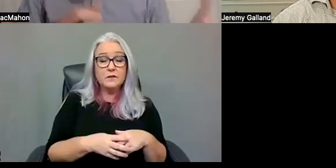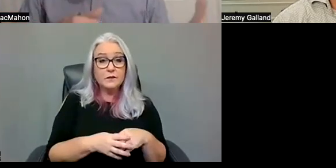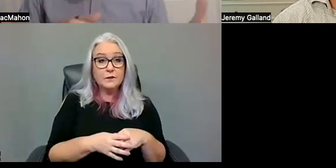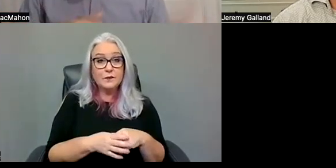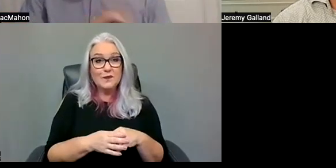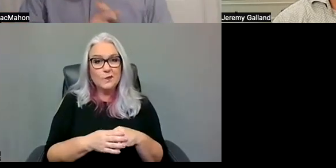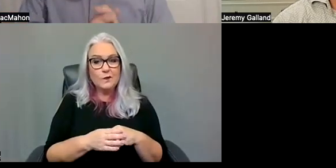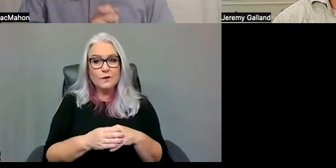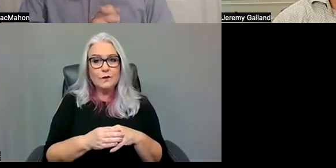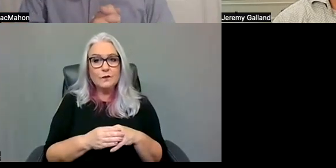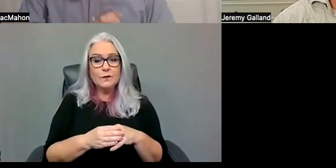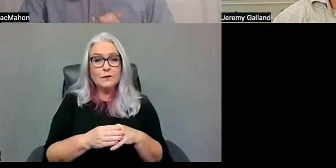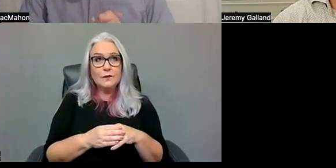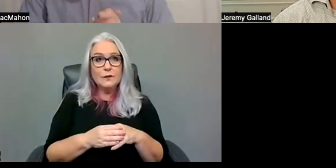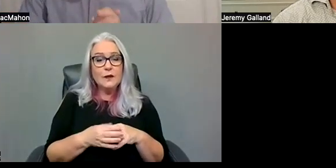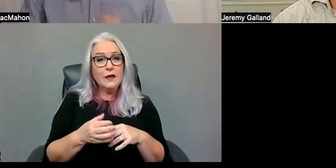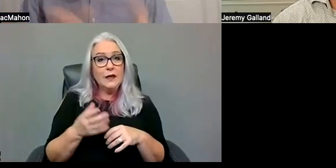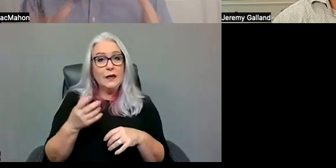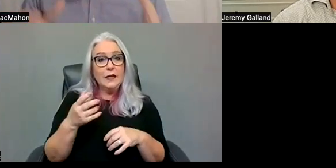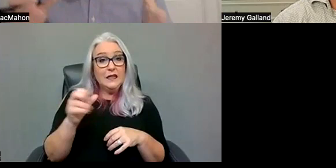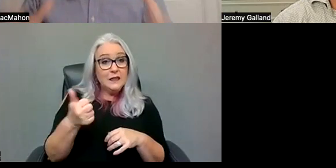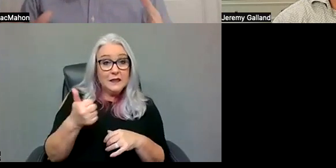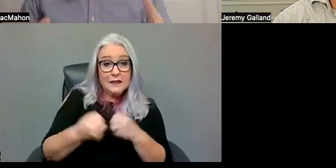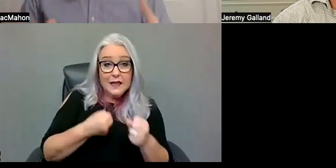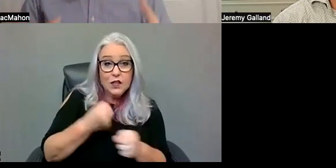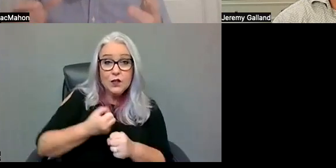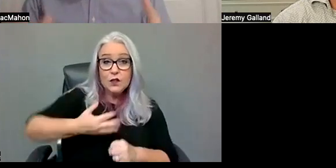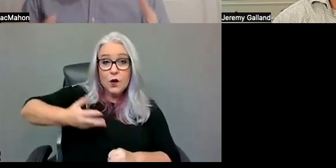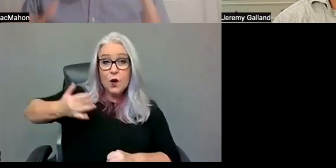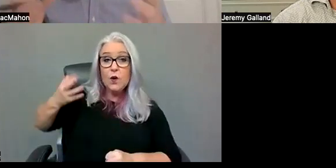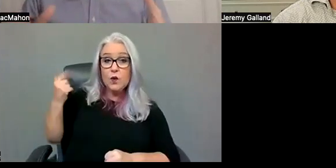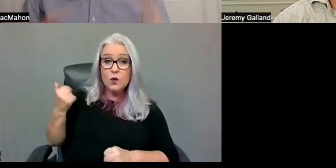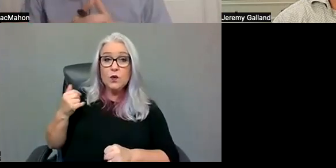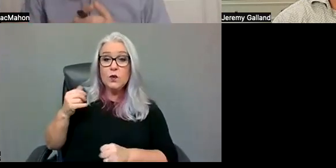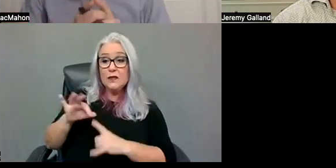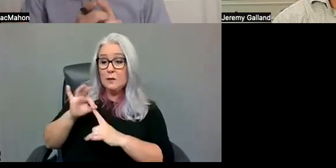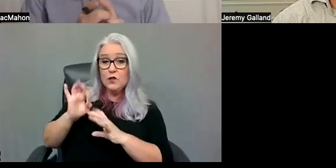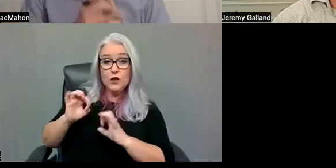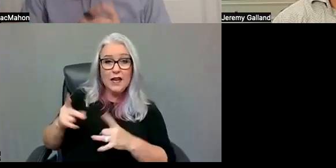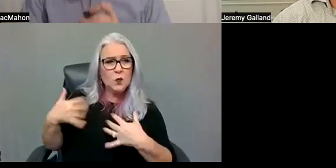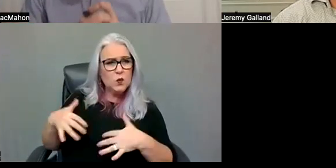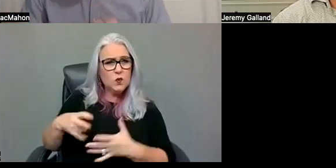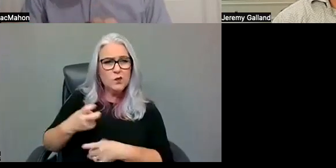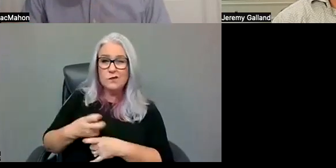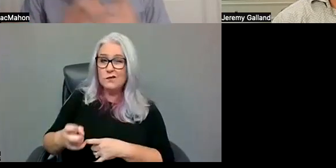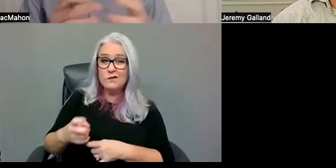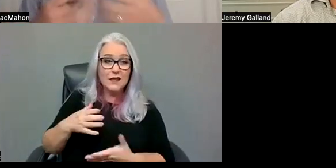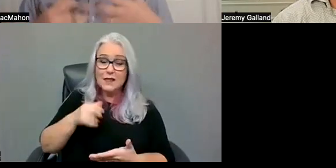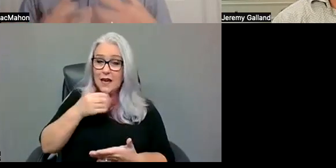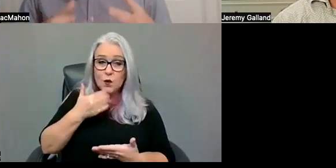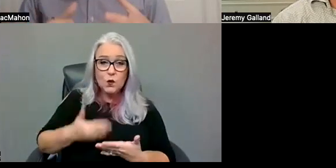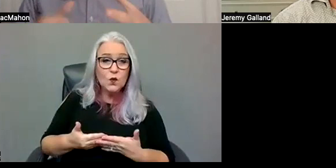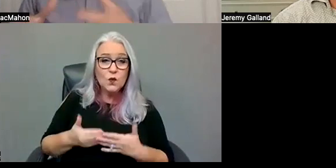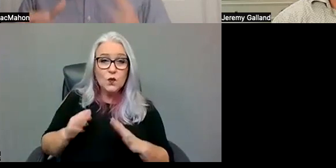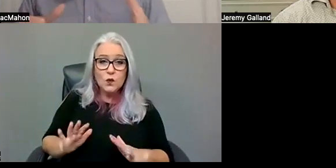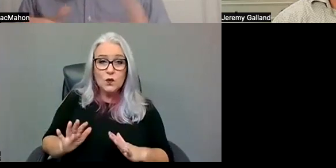10 years ago, special ed in the district went through a pretty rough time. It was not in a good place.